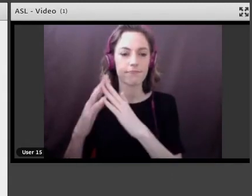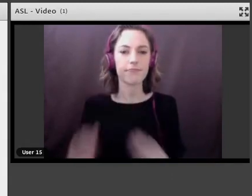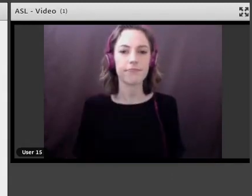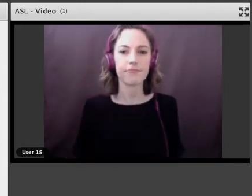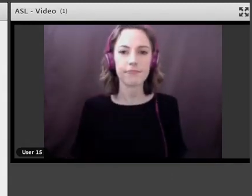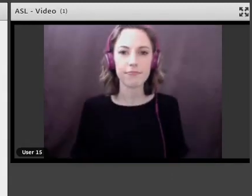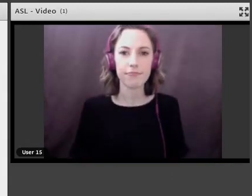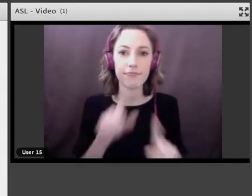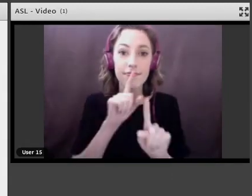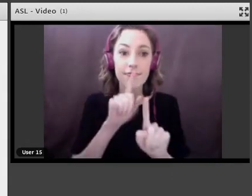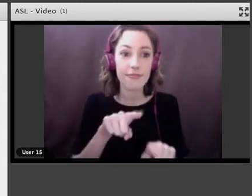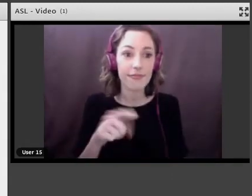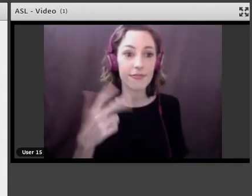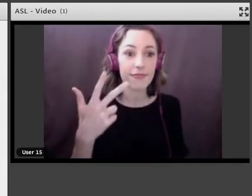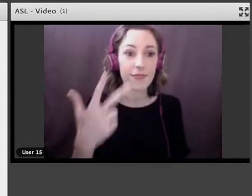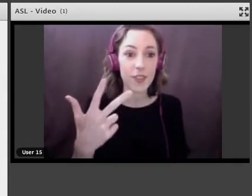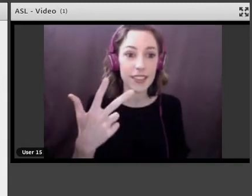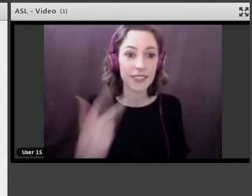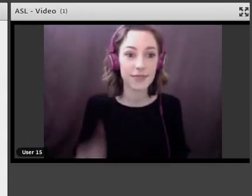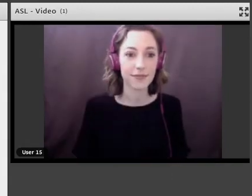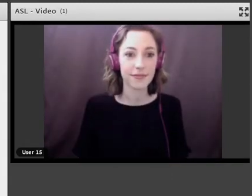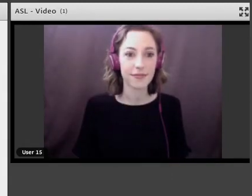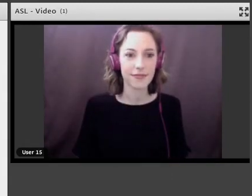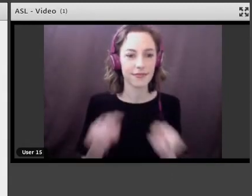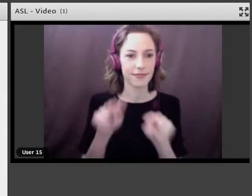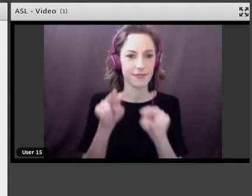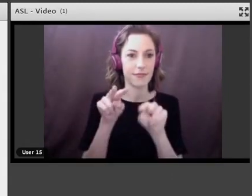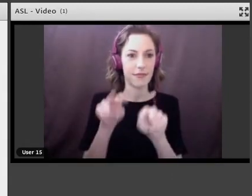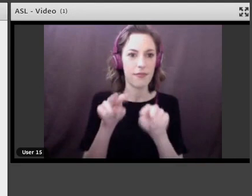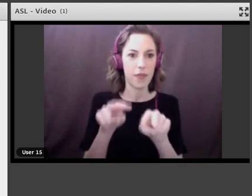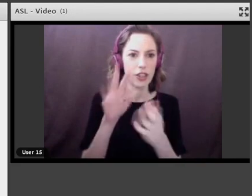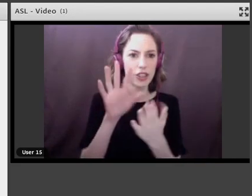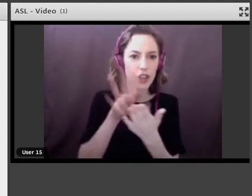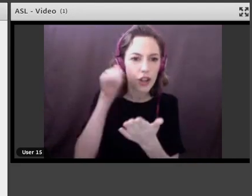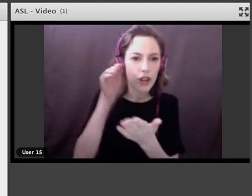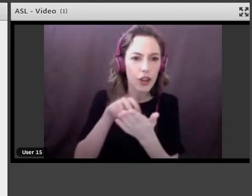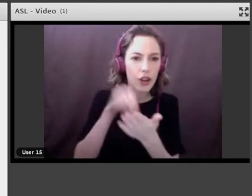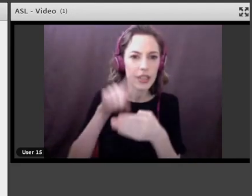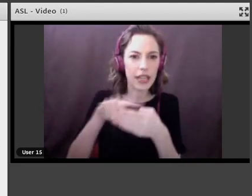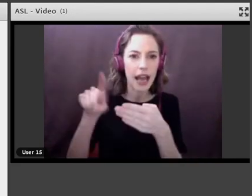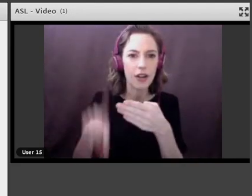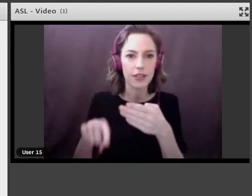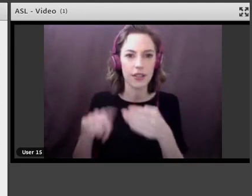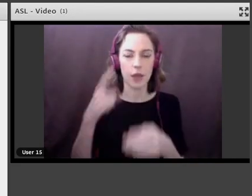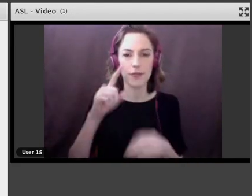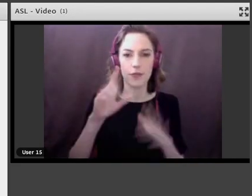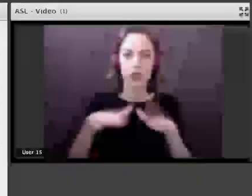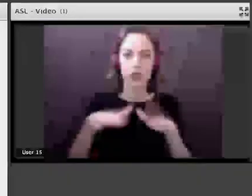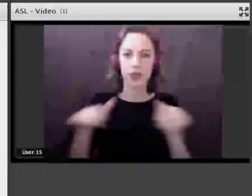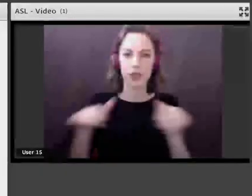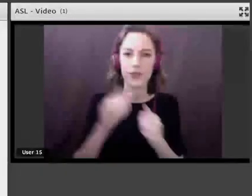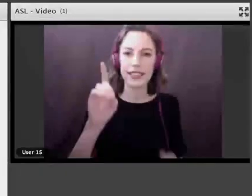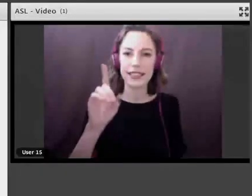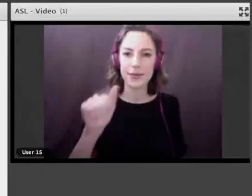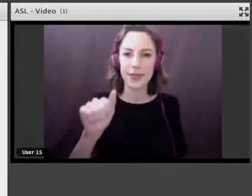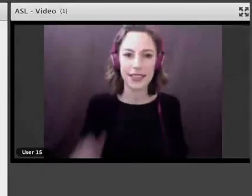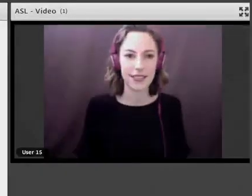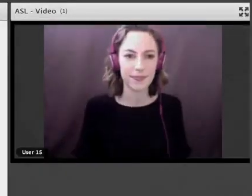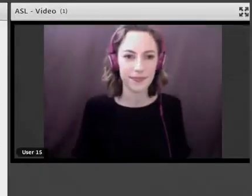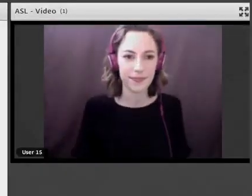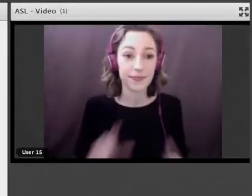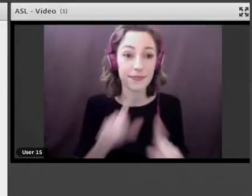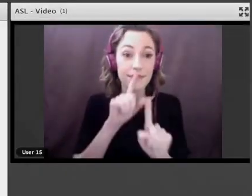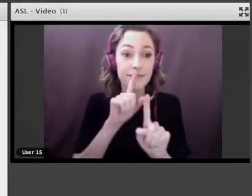target population. Option 5, to raise awareness and support regarding reasonable accommodation approaches